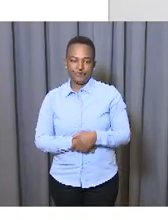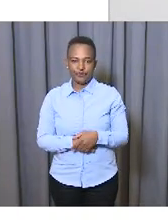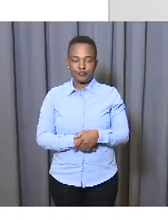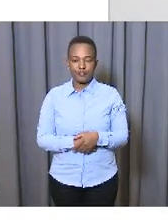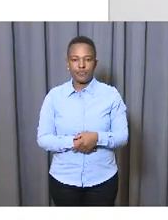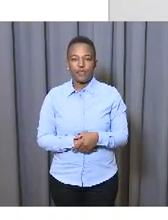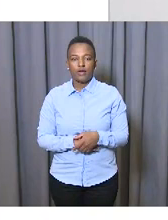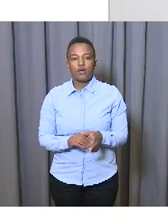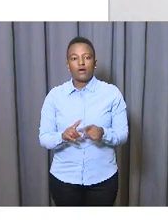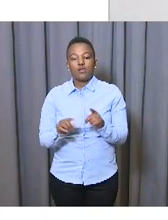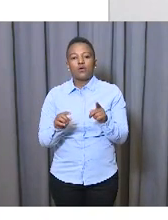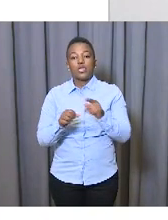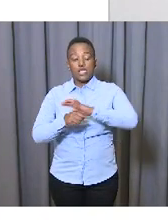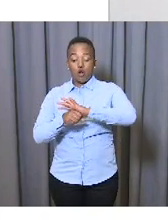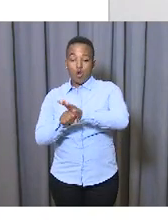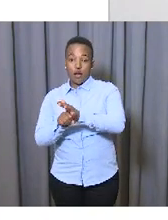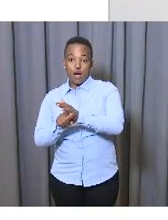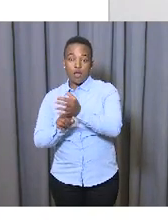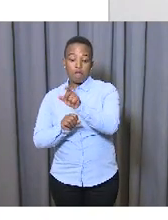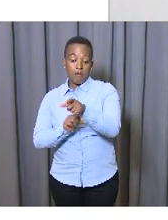a bit. The active cases